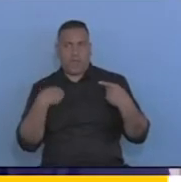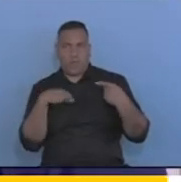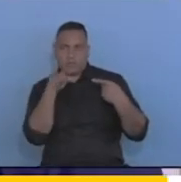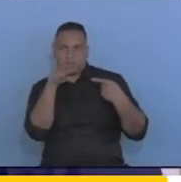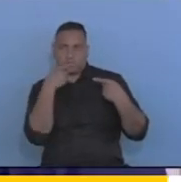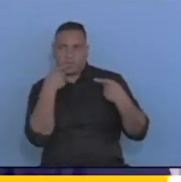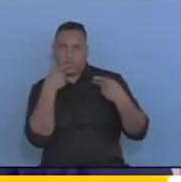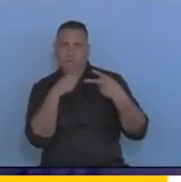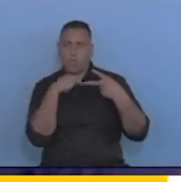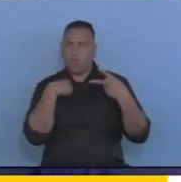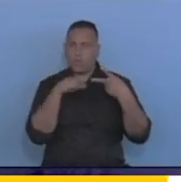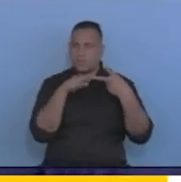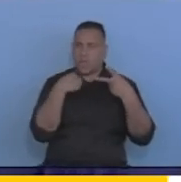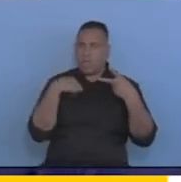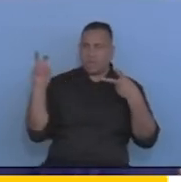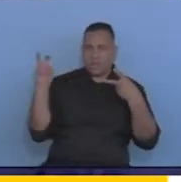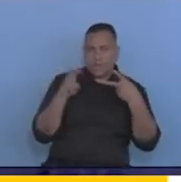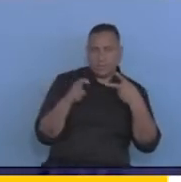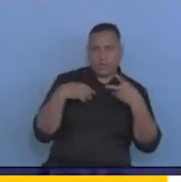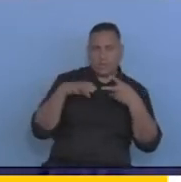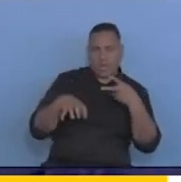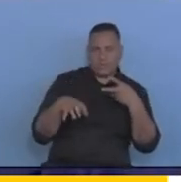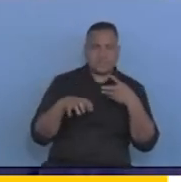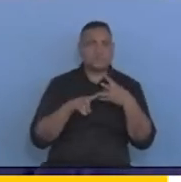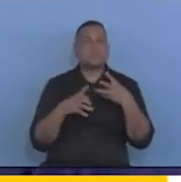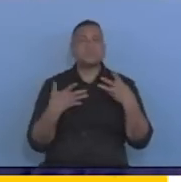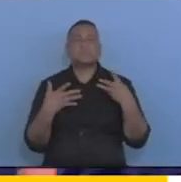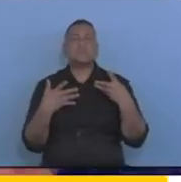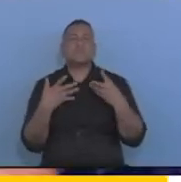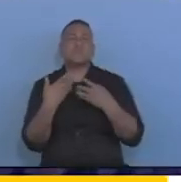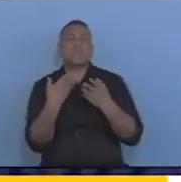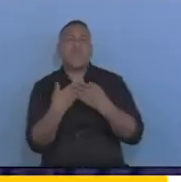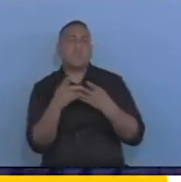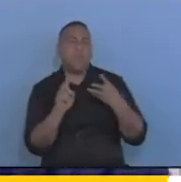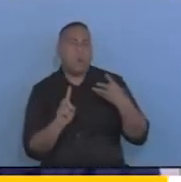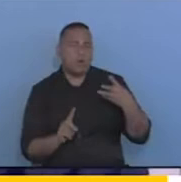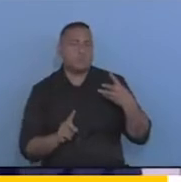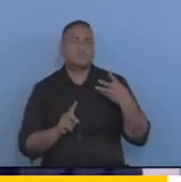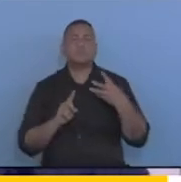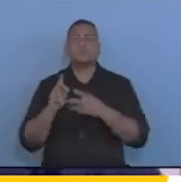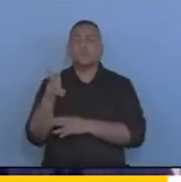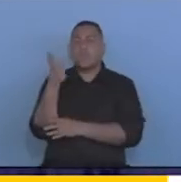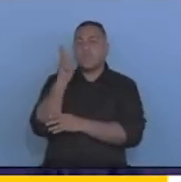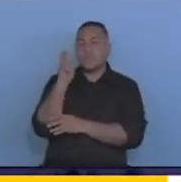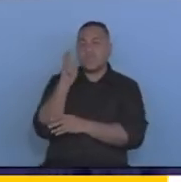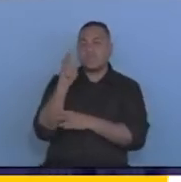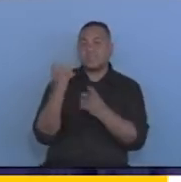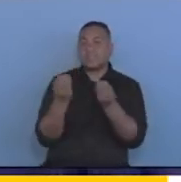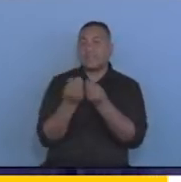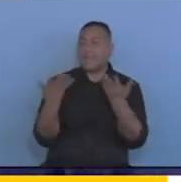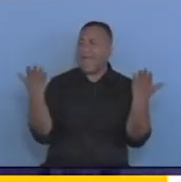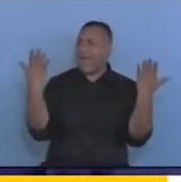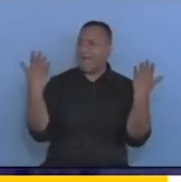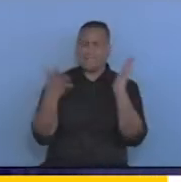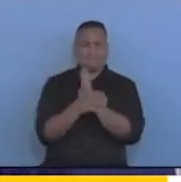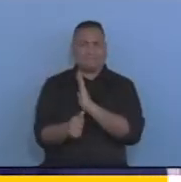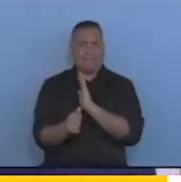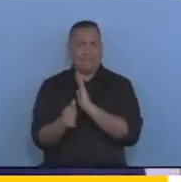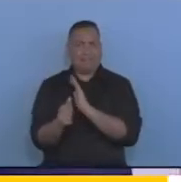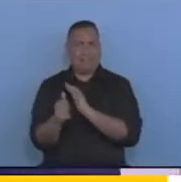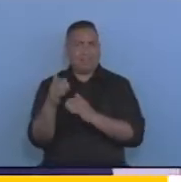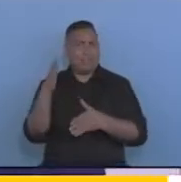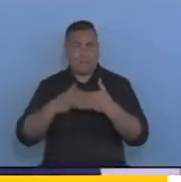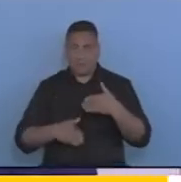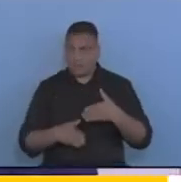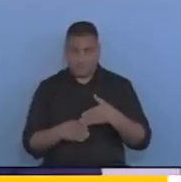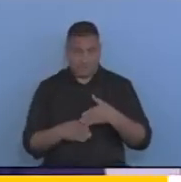campus, but what else available? Well, now you've heard something about hand skills as well. But it doesn't end there, because we're going to